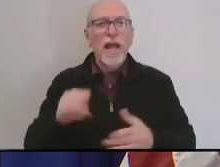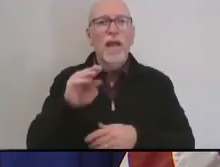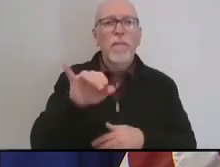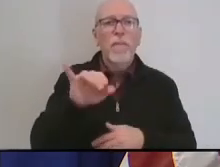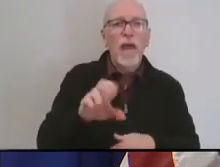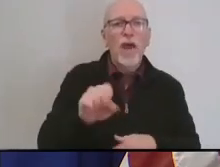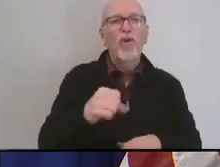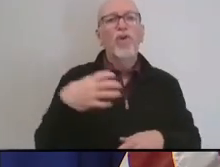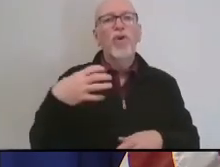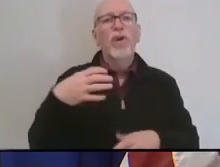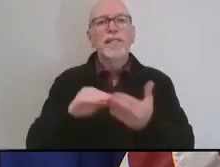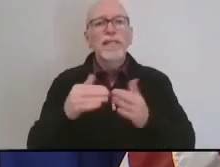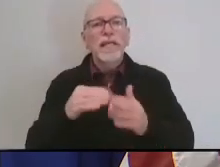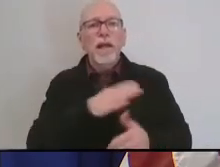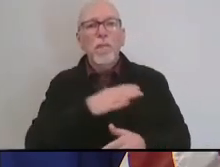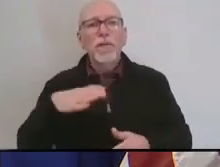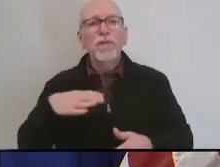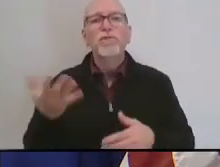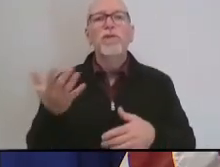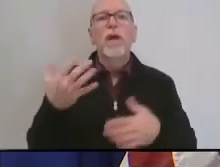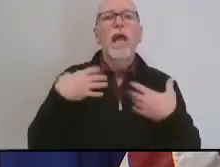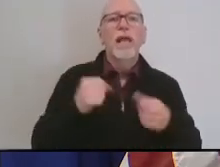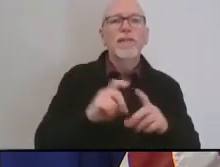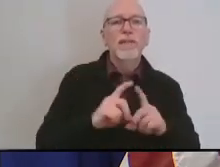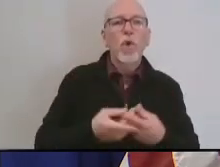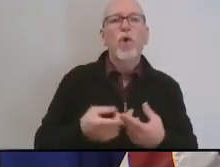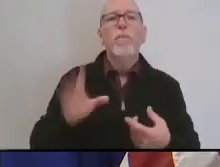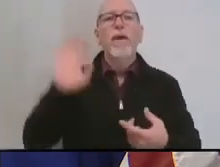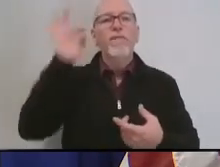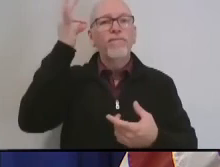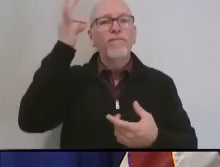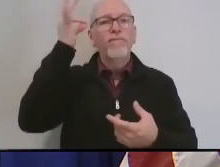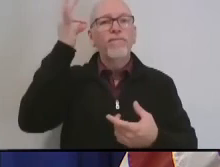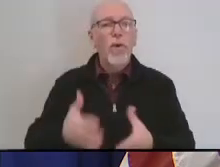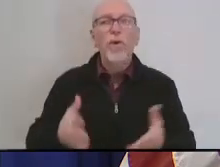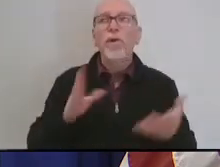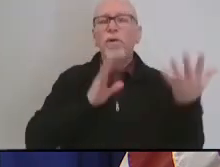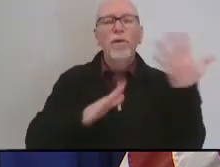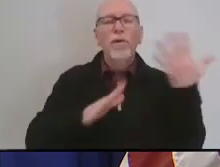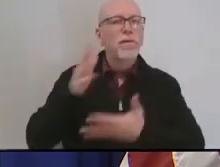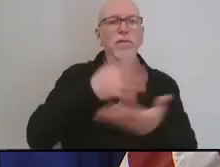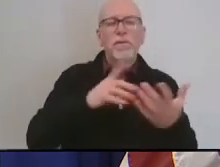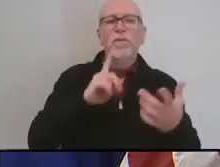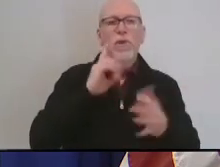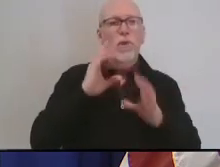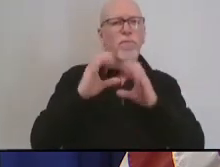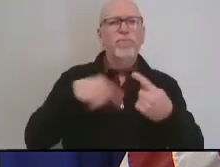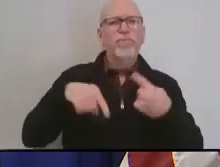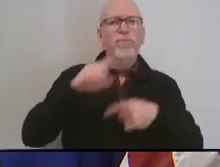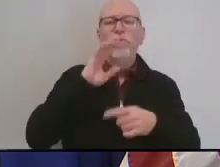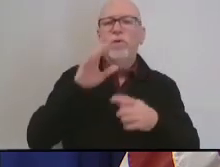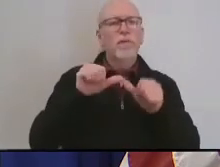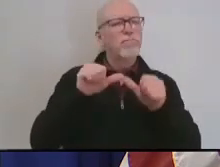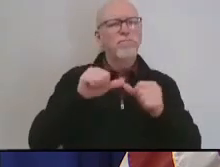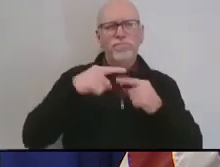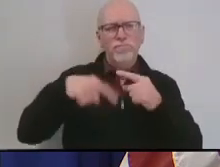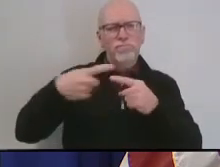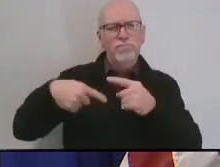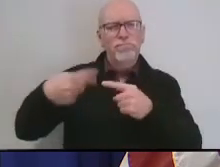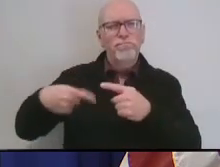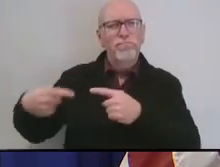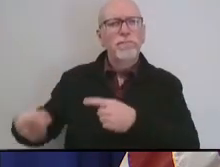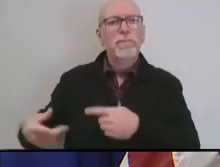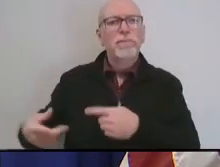and health departments and our federal partners. This is around the clock. You all have been working the